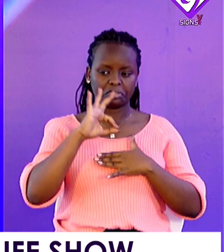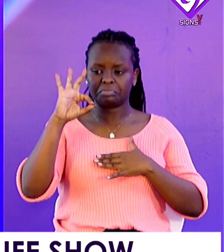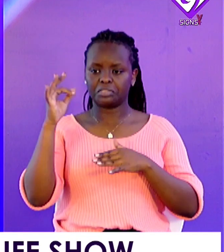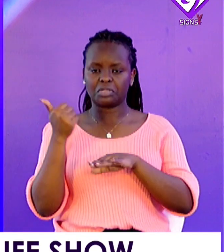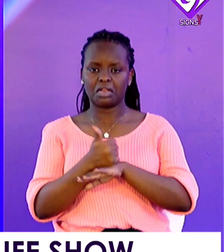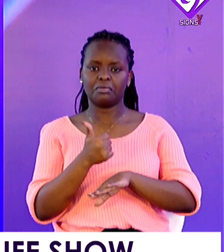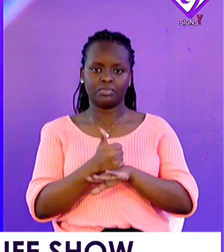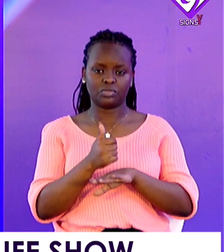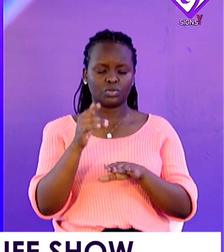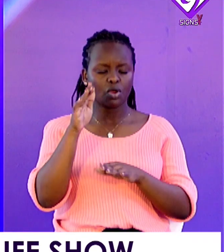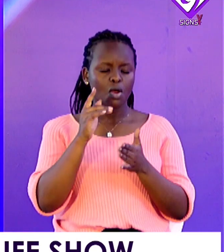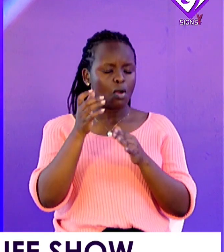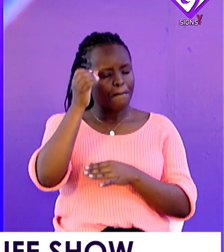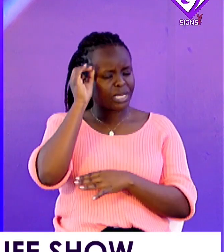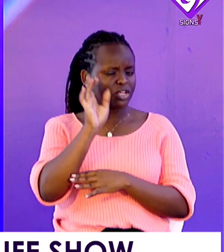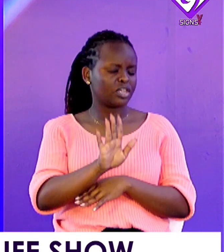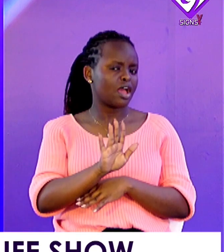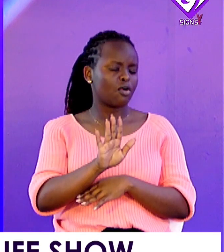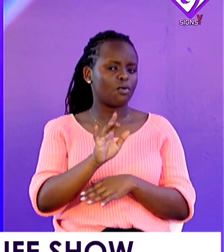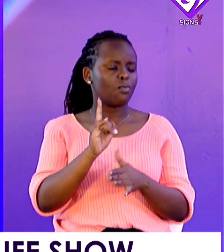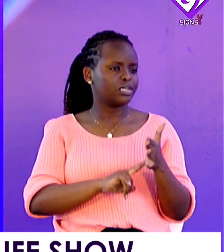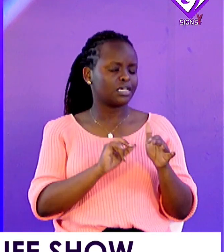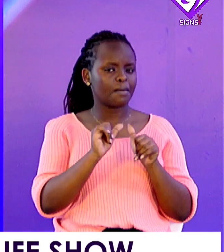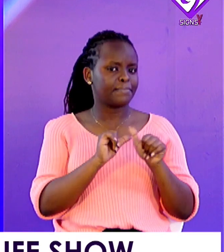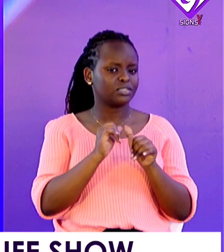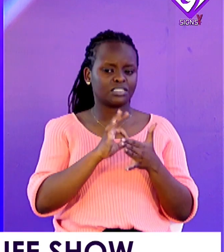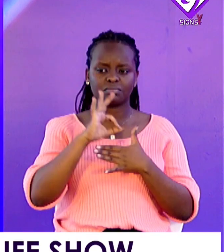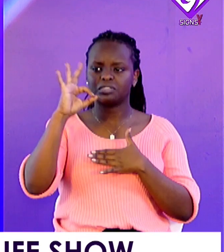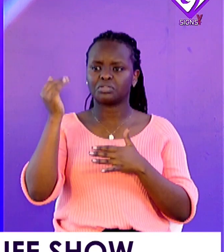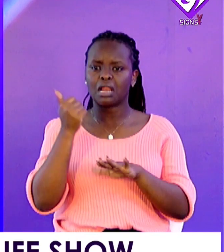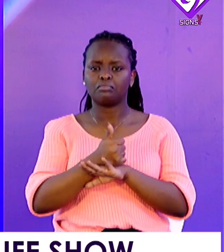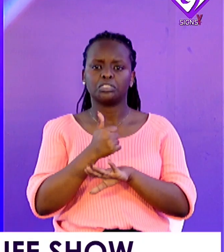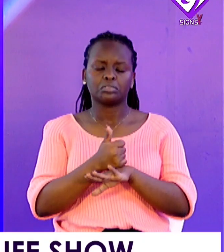this show today? What's your opinion on spiritual abuse?